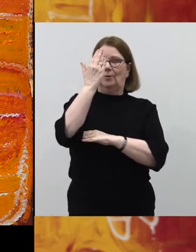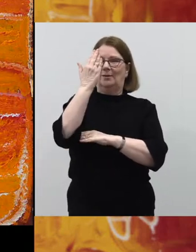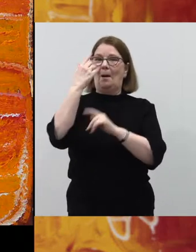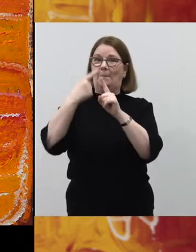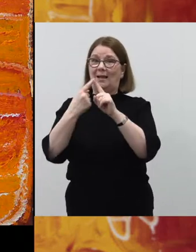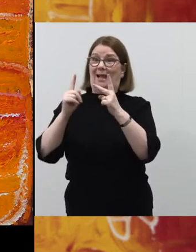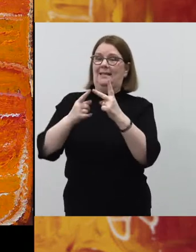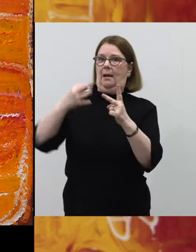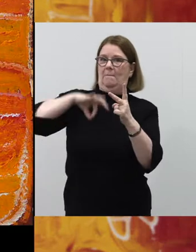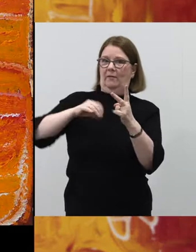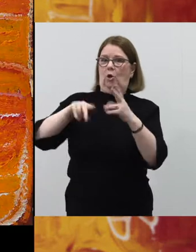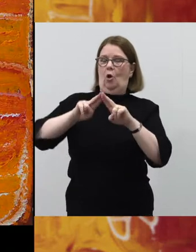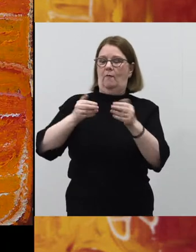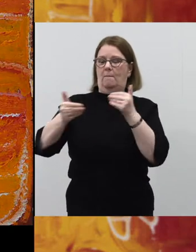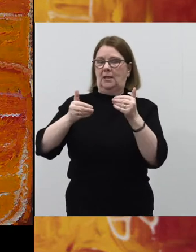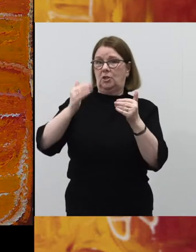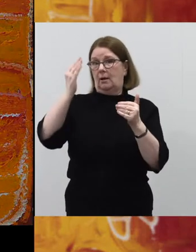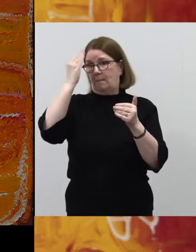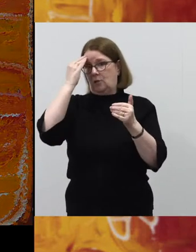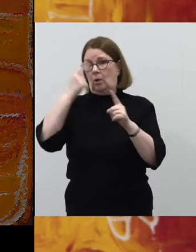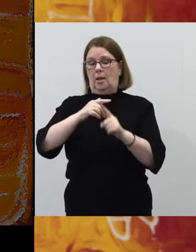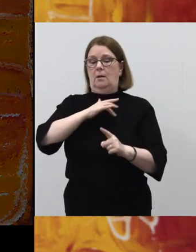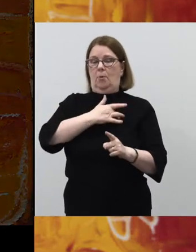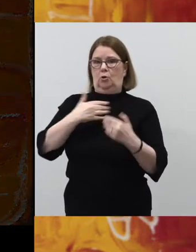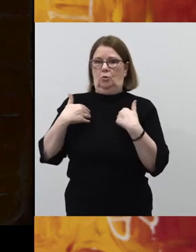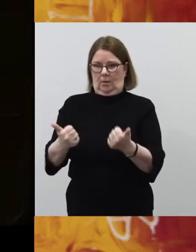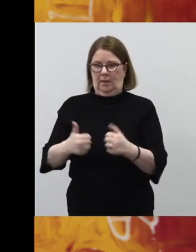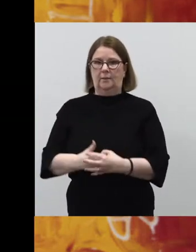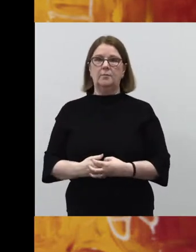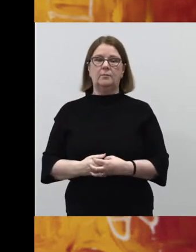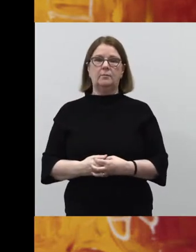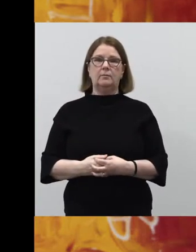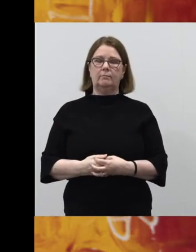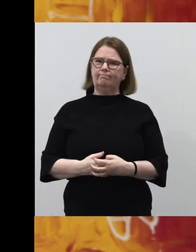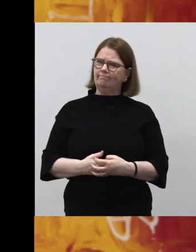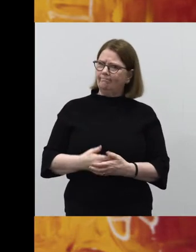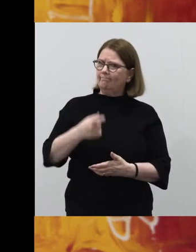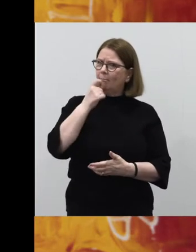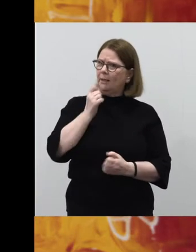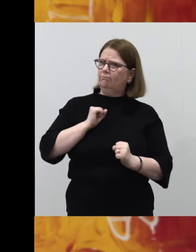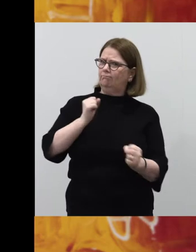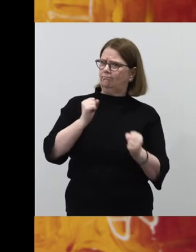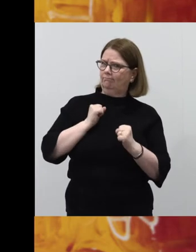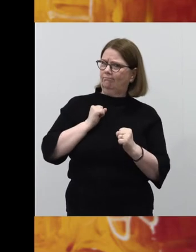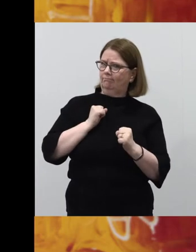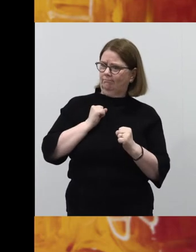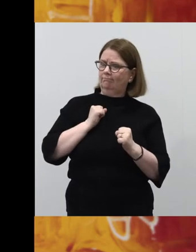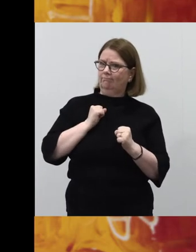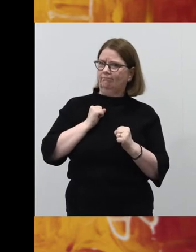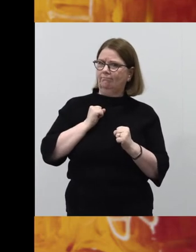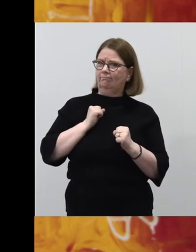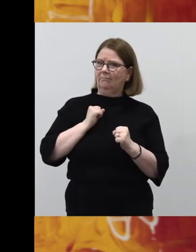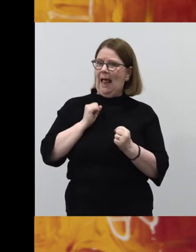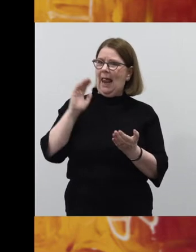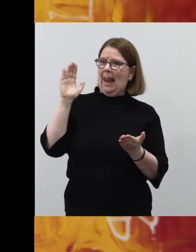appeal. Healers within those Indigenous communities are viewed in a similar way. To be a healer demands a